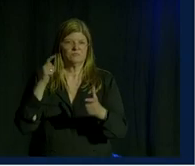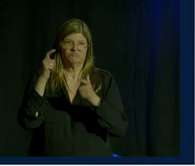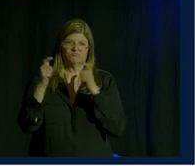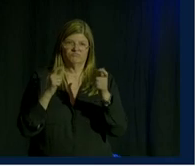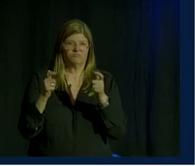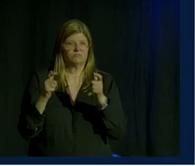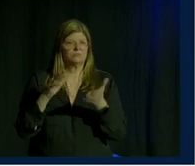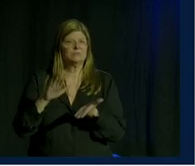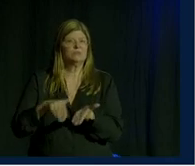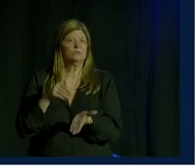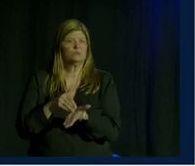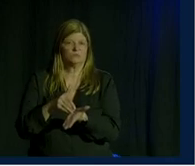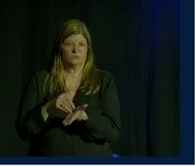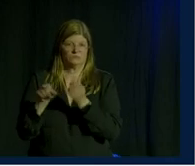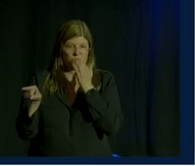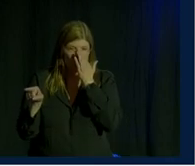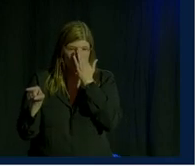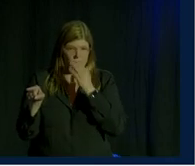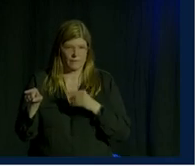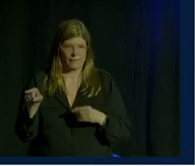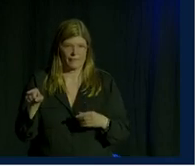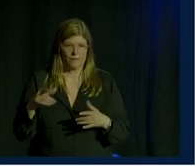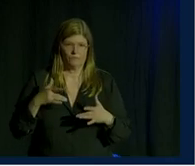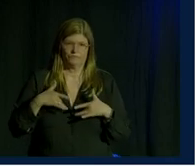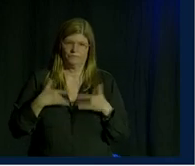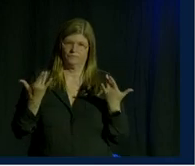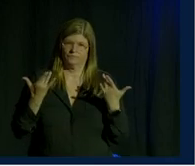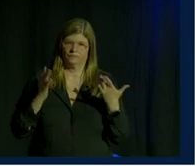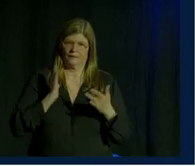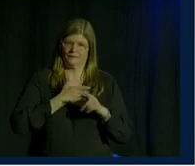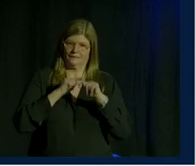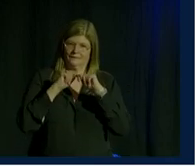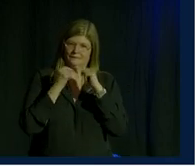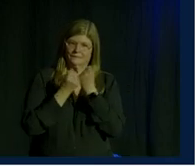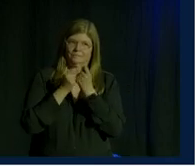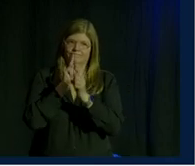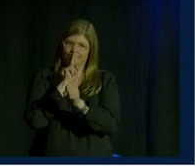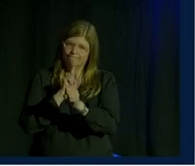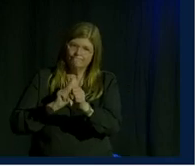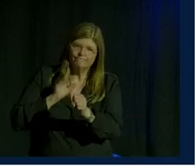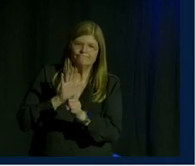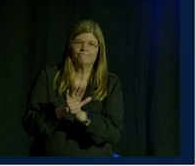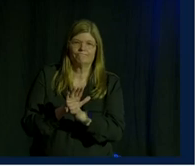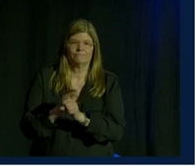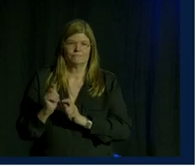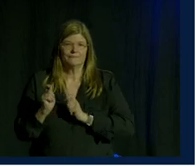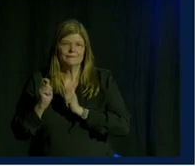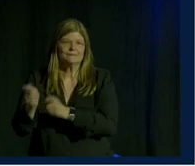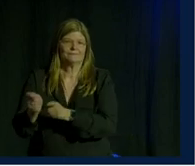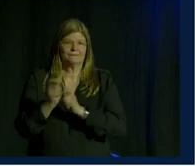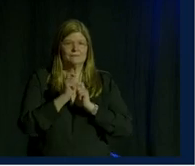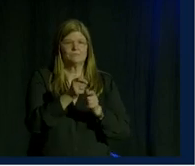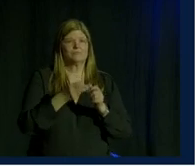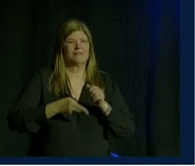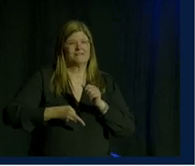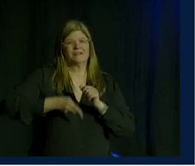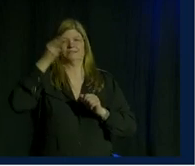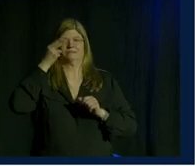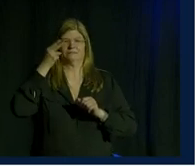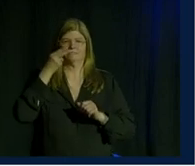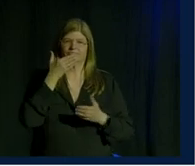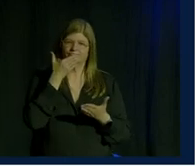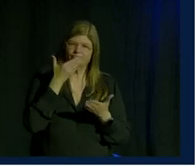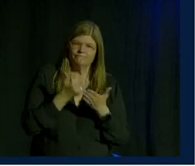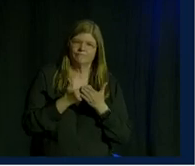So our APR team is dedicated to providing a personalized level of customer service, rapid responses, and going